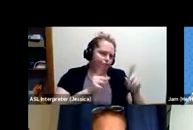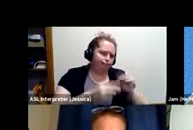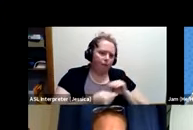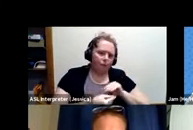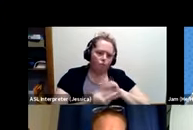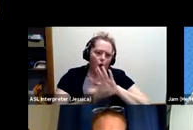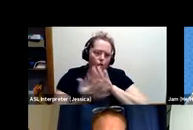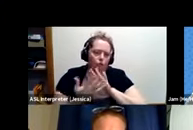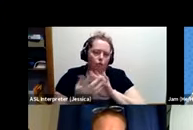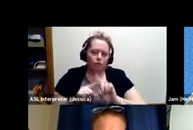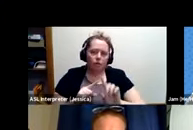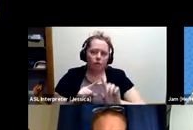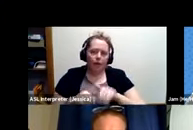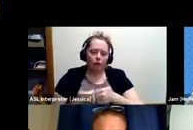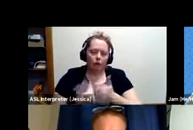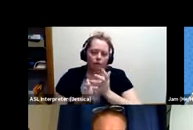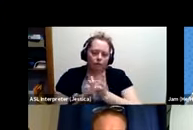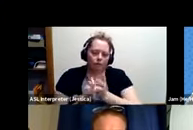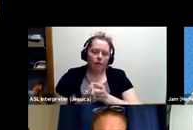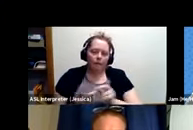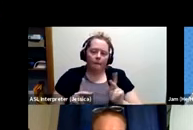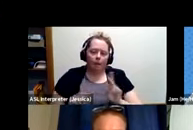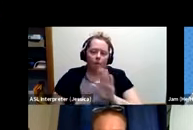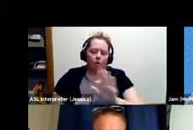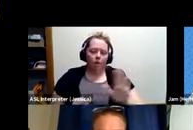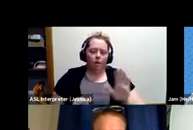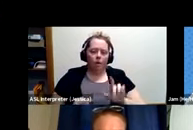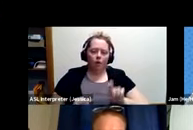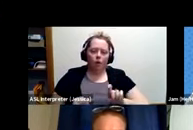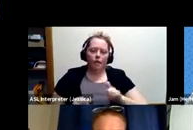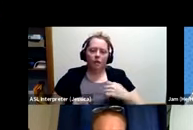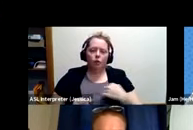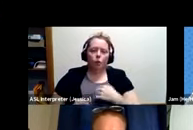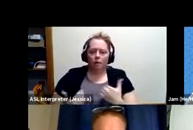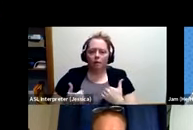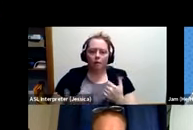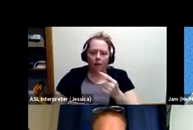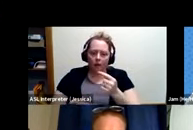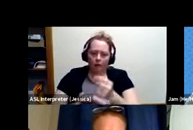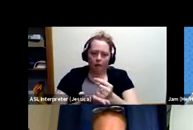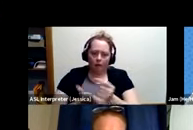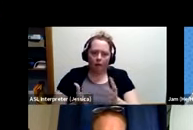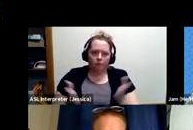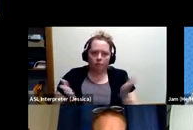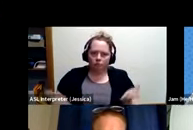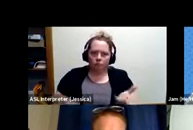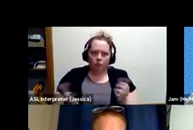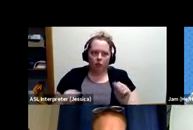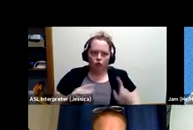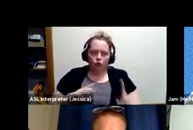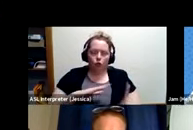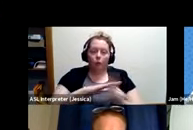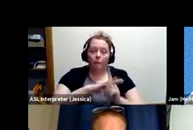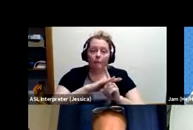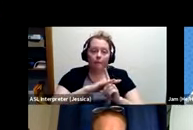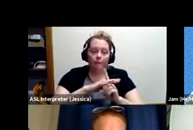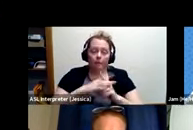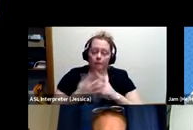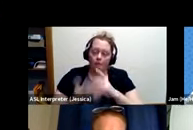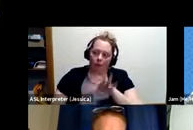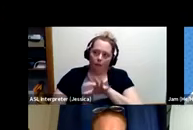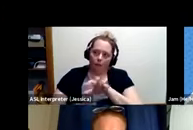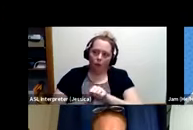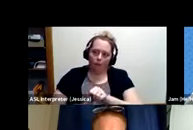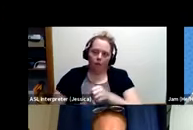a therapist on site who, you know, you can just walk in and have an appointment with them. They are a